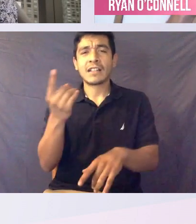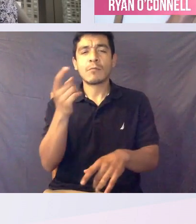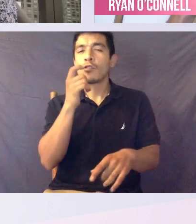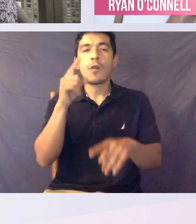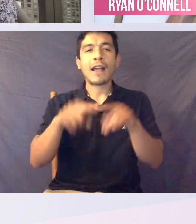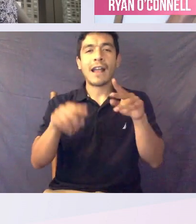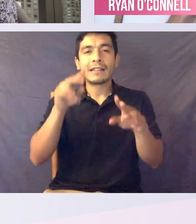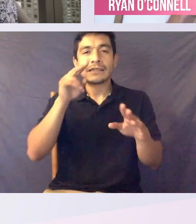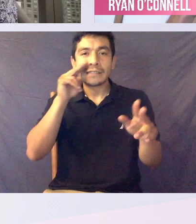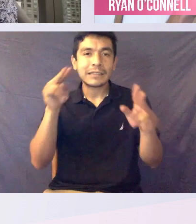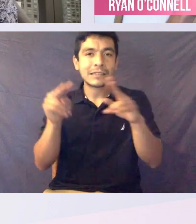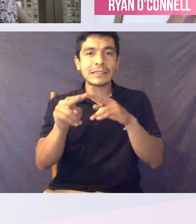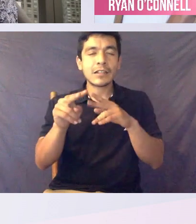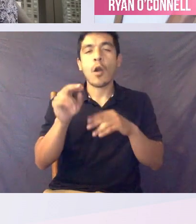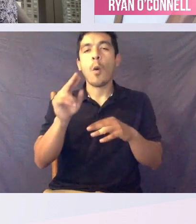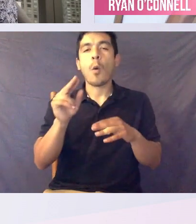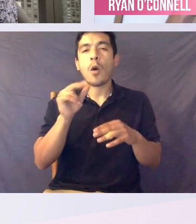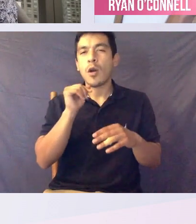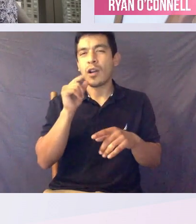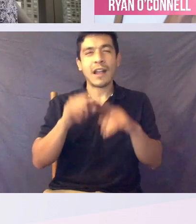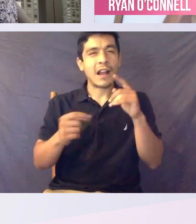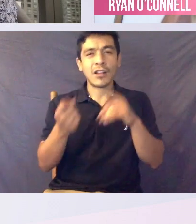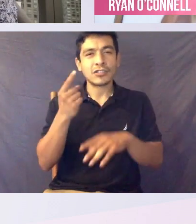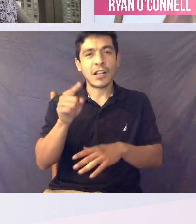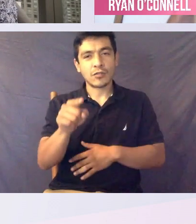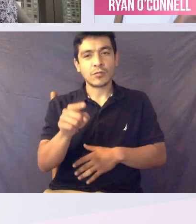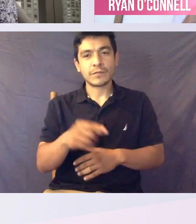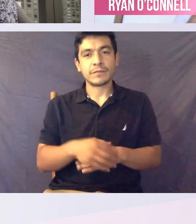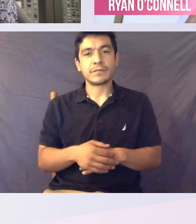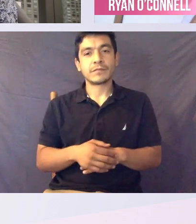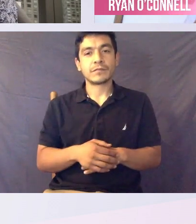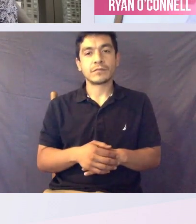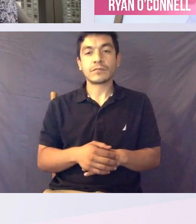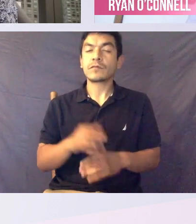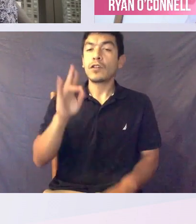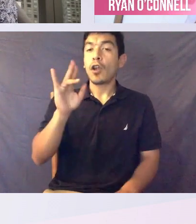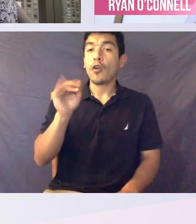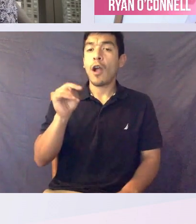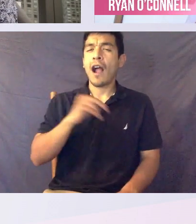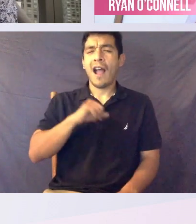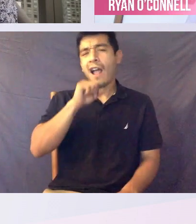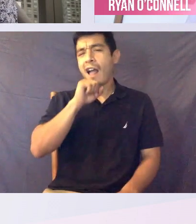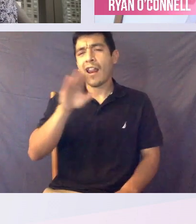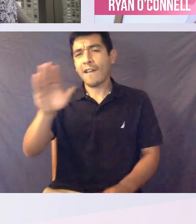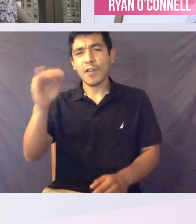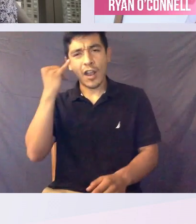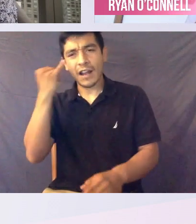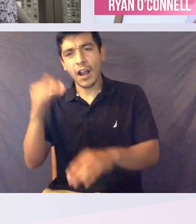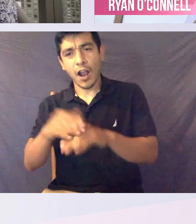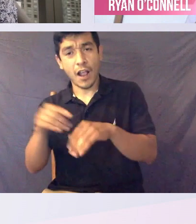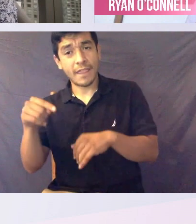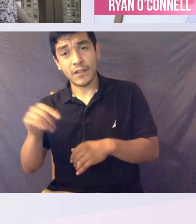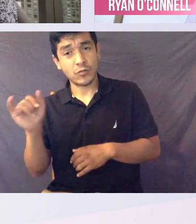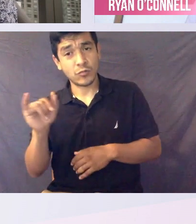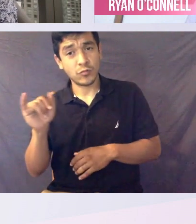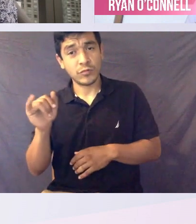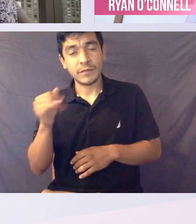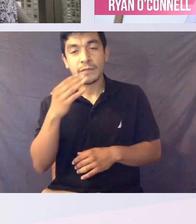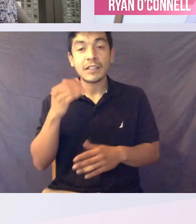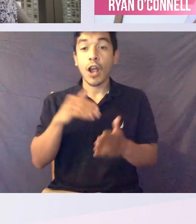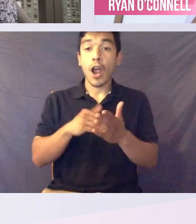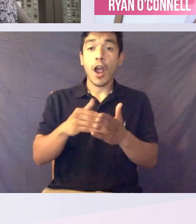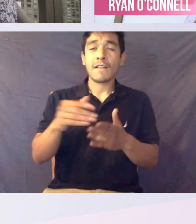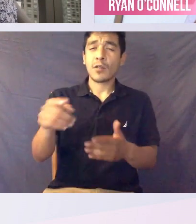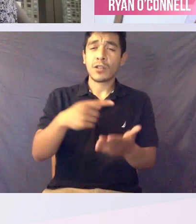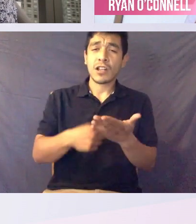know, eye to eye with you. Ryan, I'd love your take on this as well, because I think, again, often, and when we talk about this space,